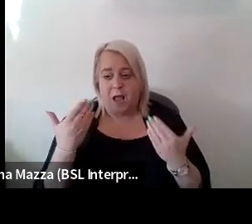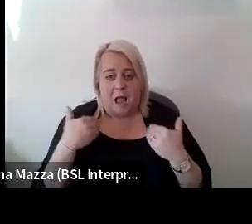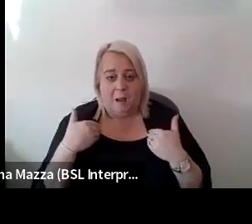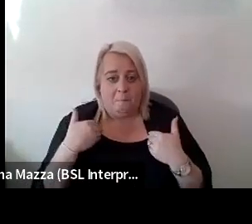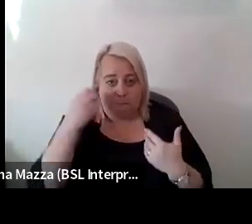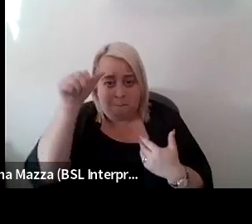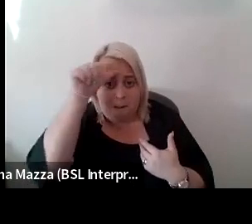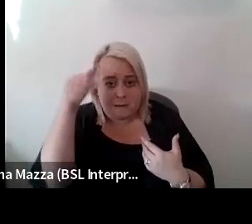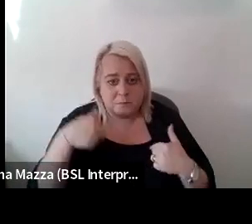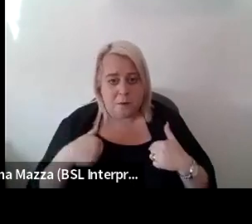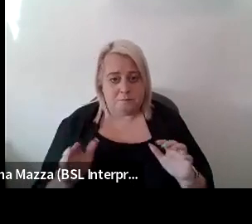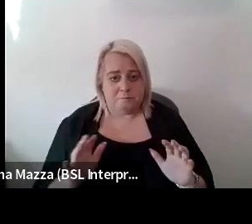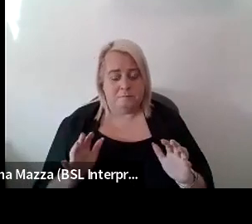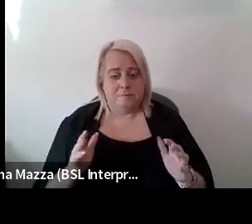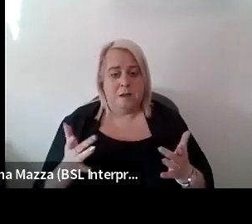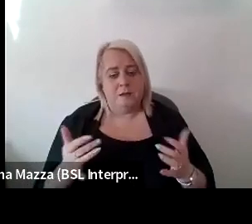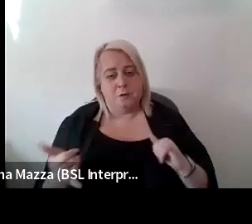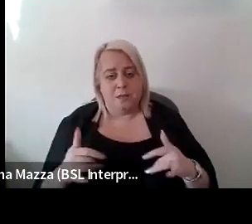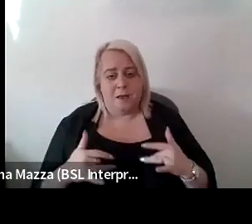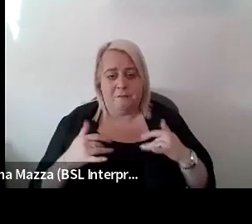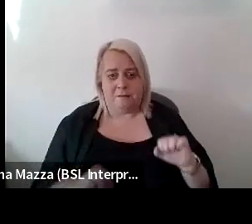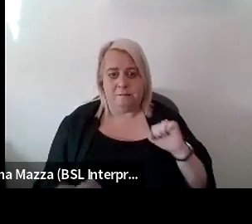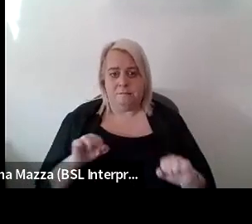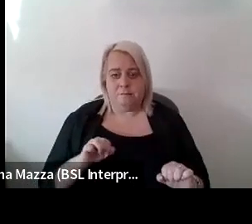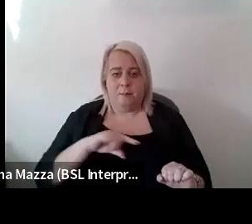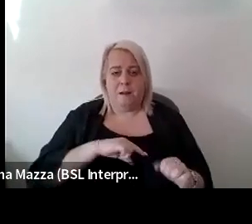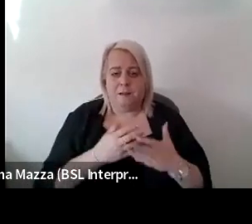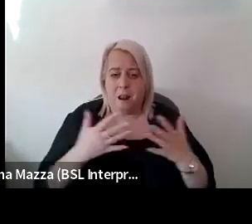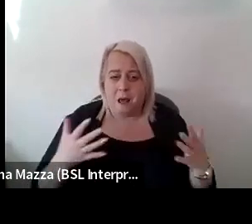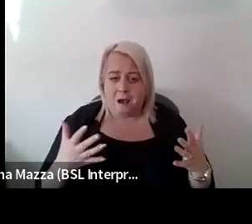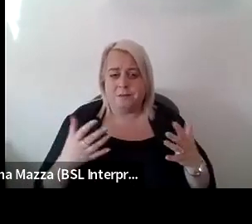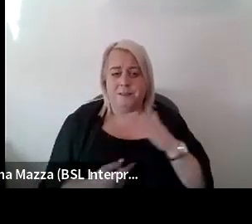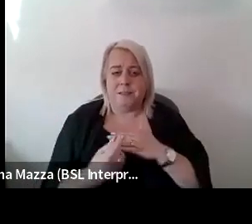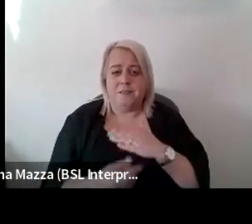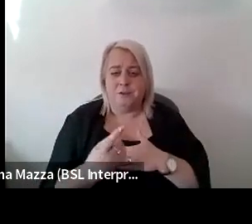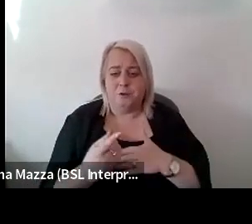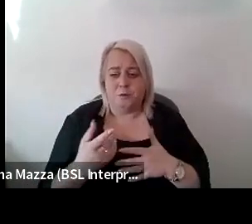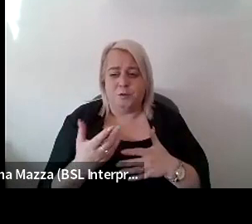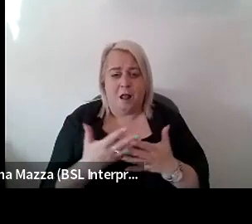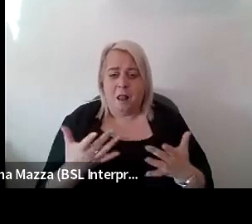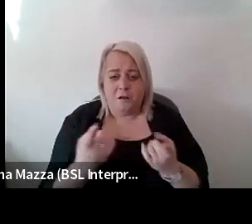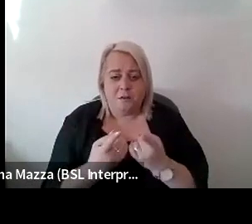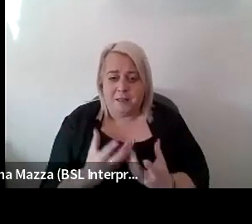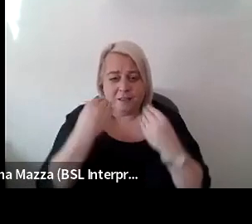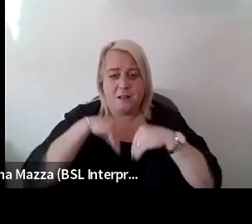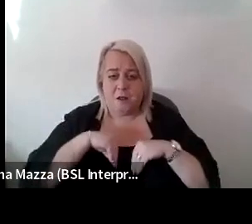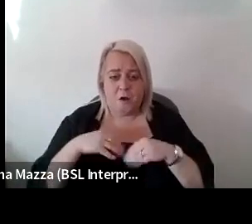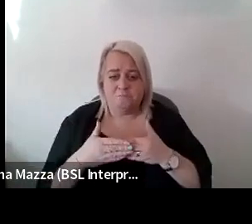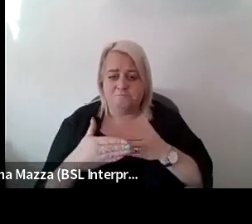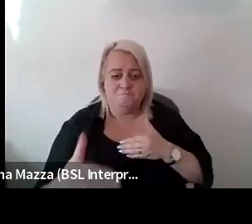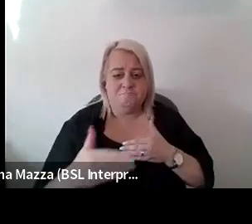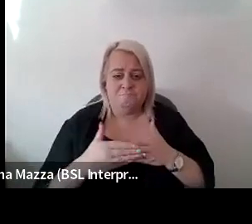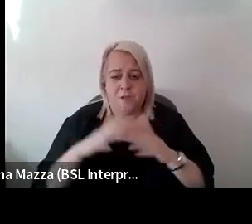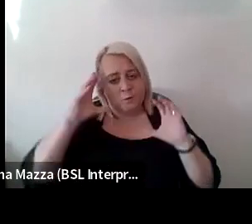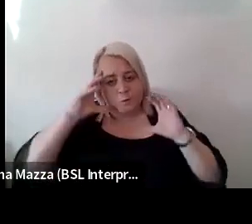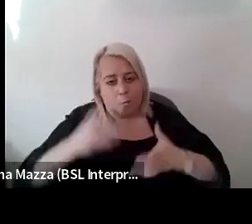I always feel reluctant because I know there's still a mountain of stuff that to learn and it's always changing. So don't worry